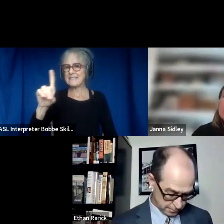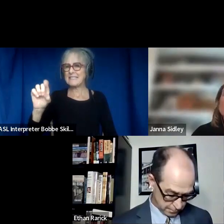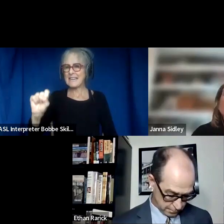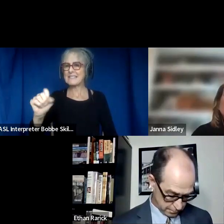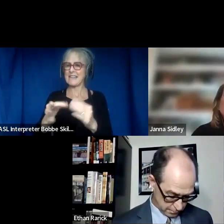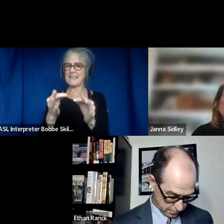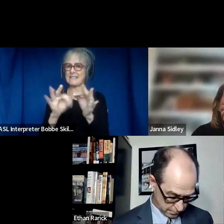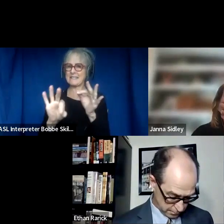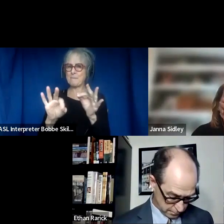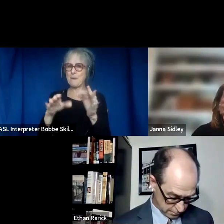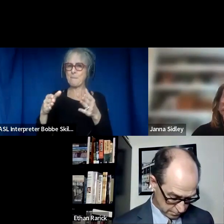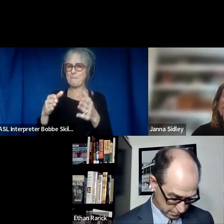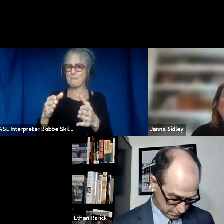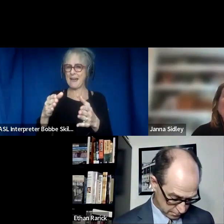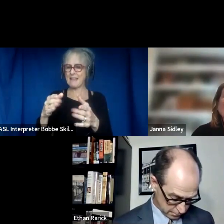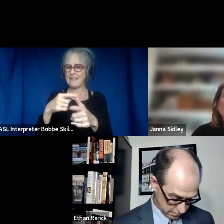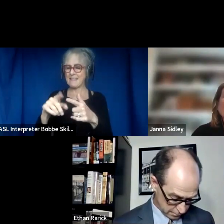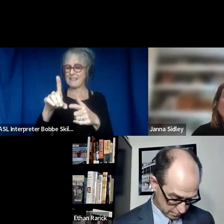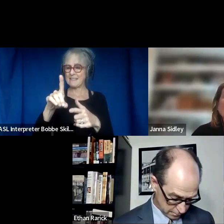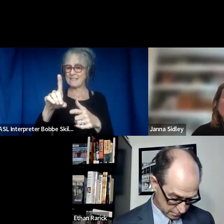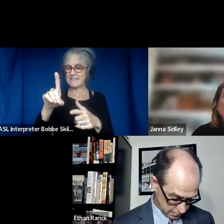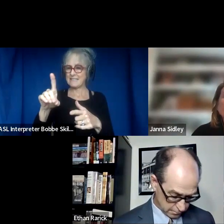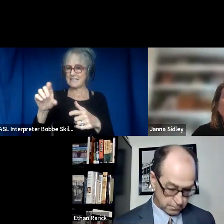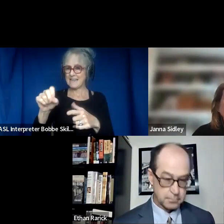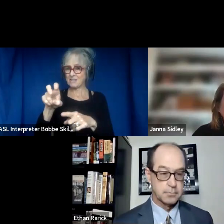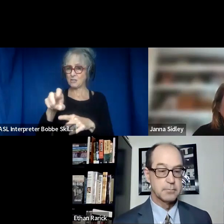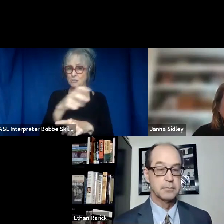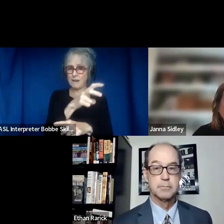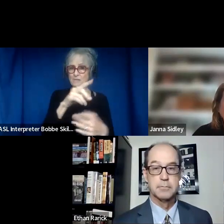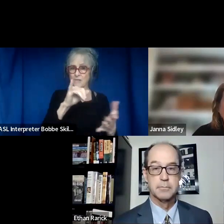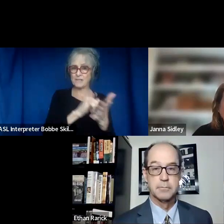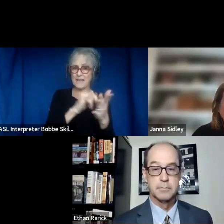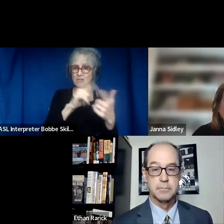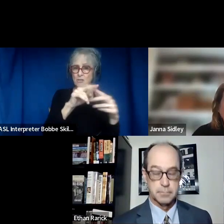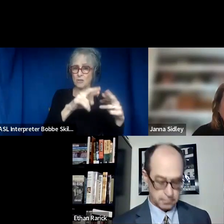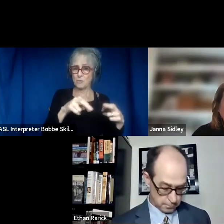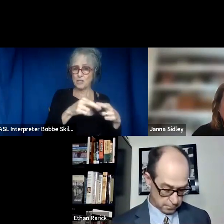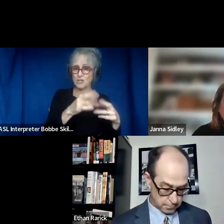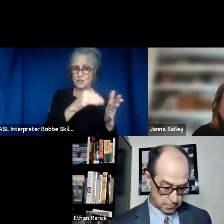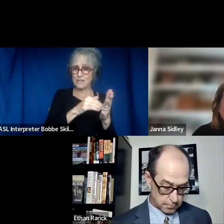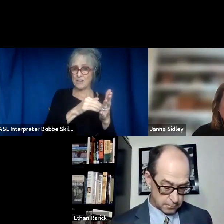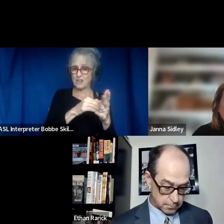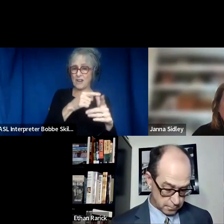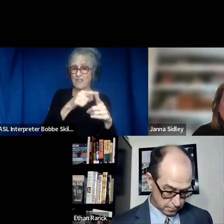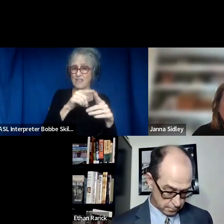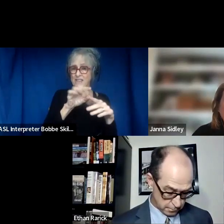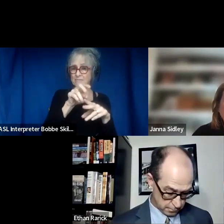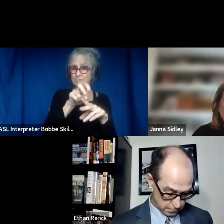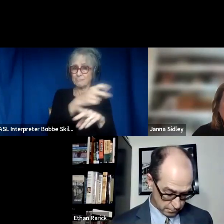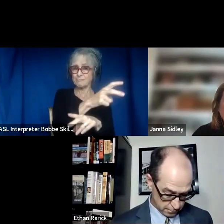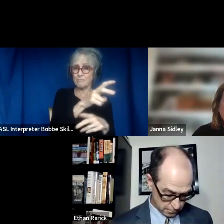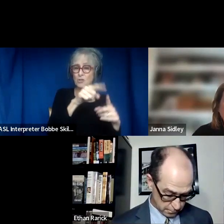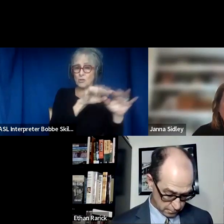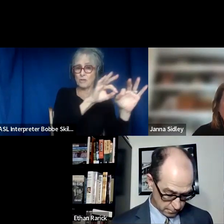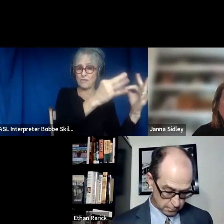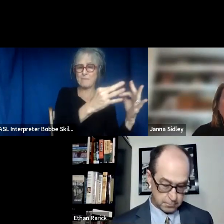then DDS transfers that simple path to regional centers, and regional centers pass them on to families. And we just have to be able to